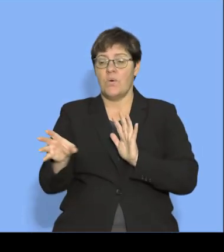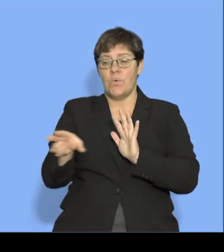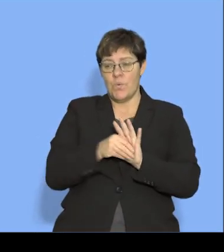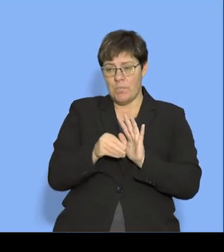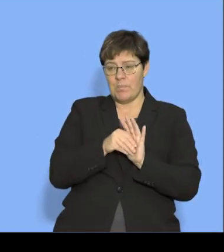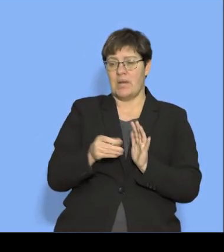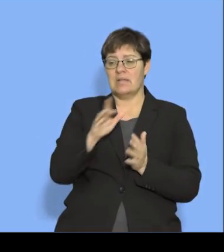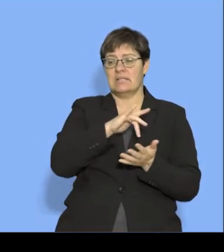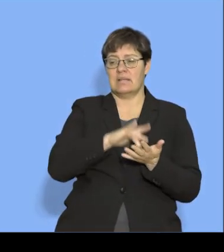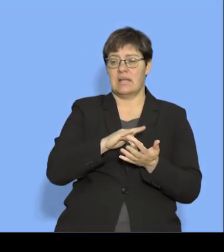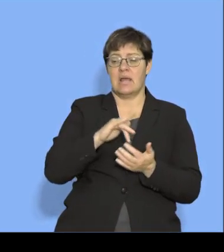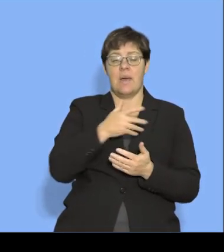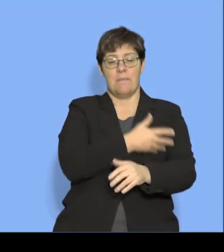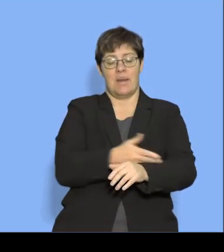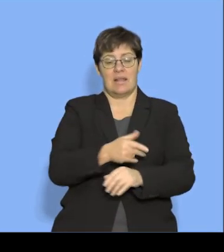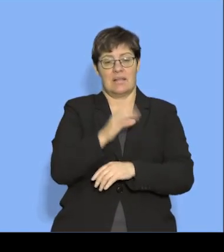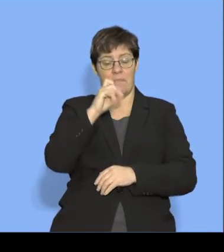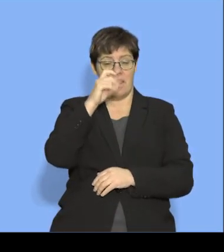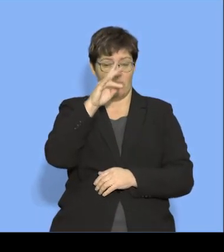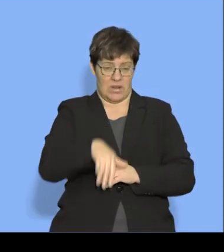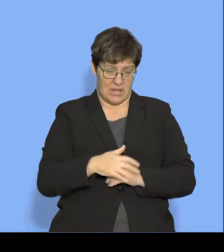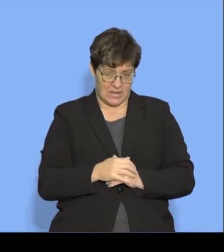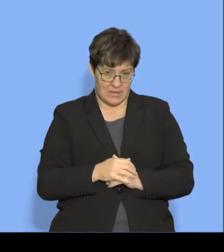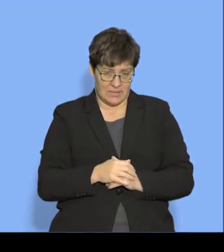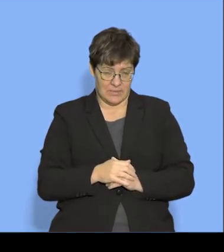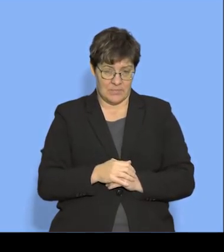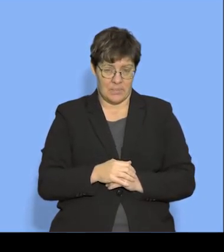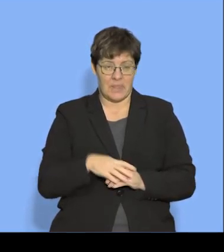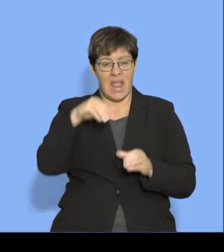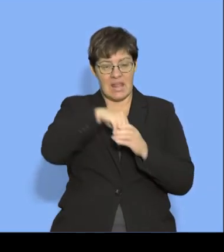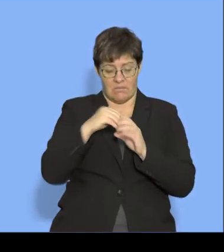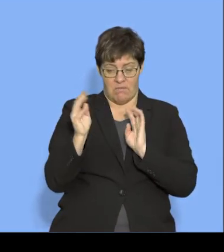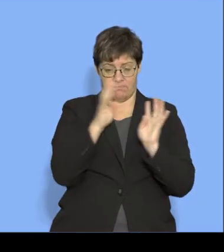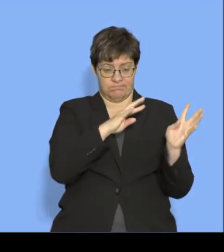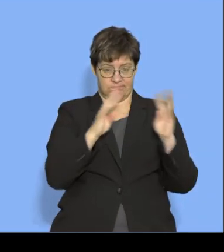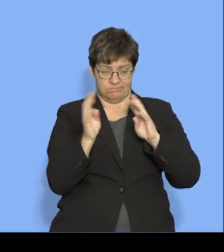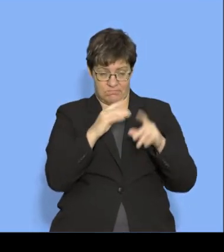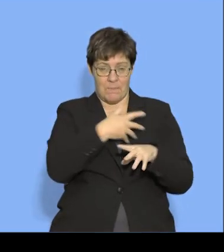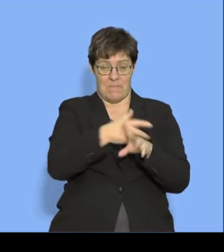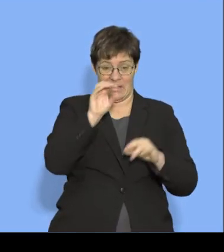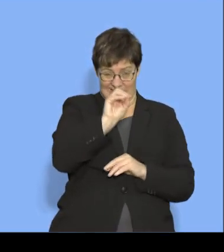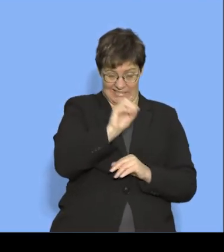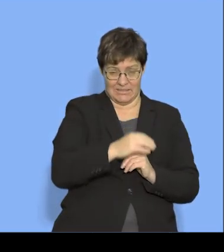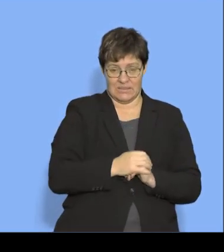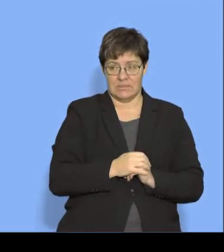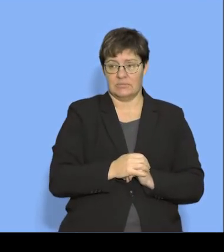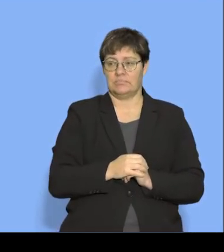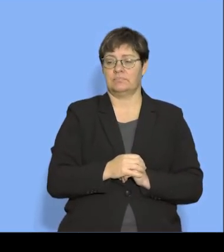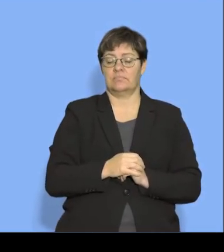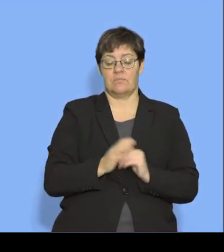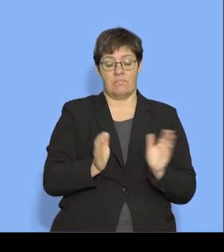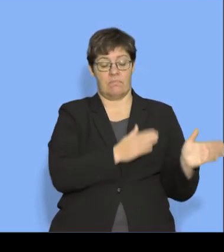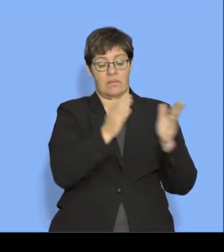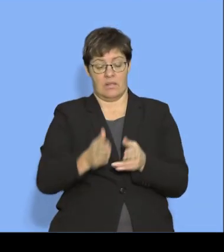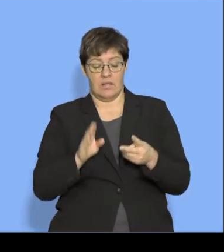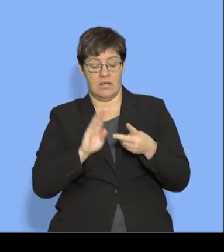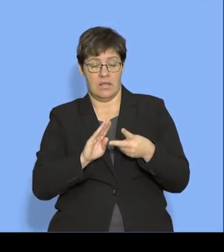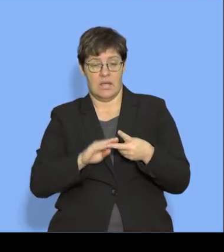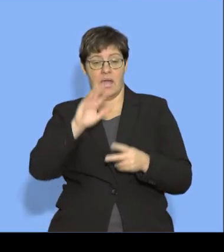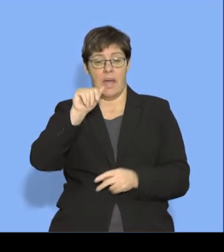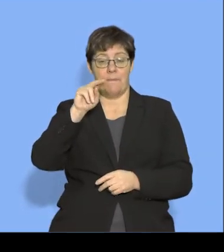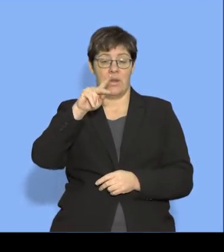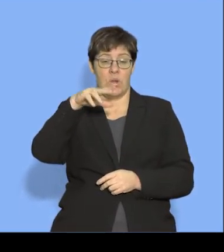the central capillary network surrounding the internal core of the villus. Amino acids are the result of